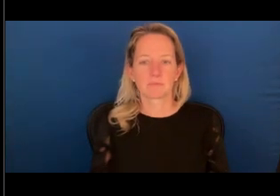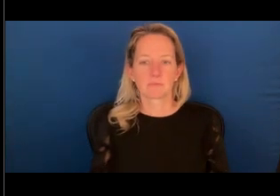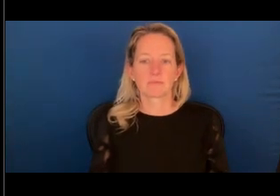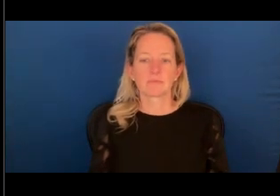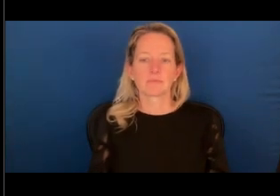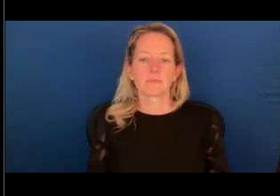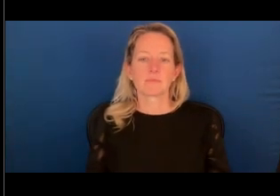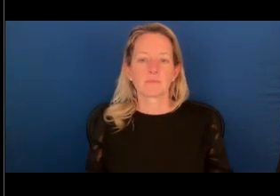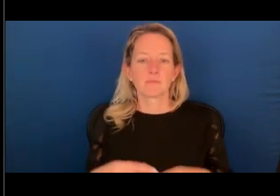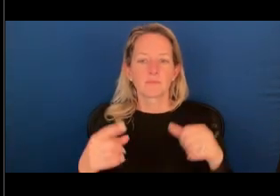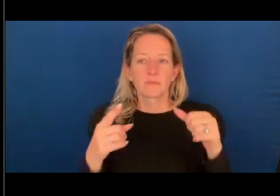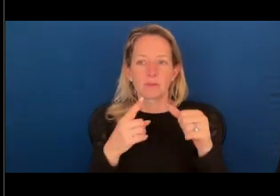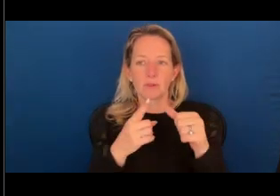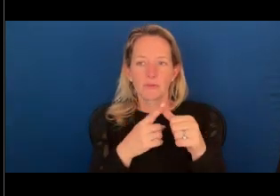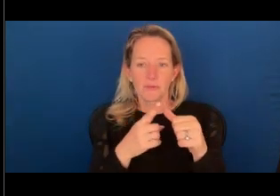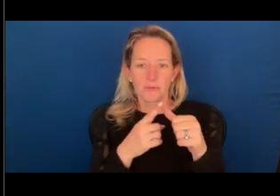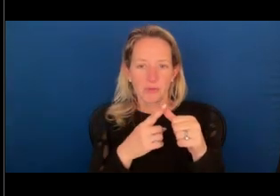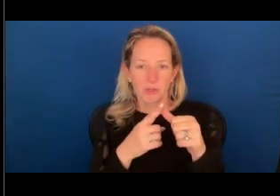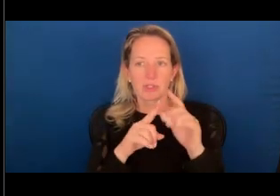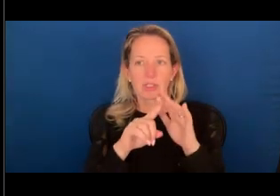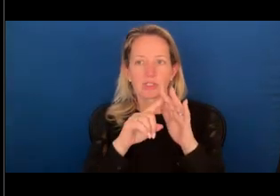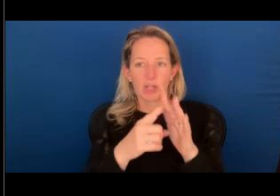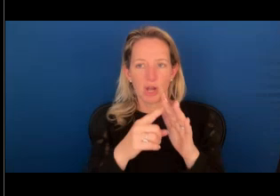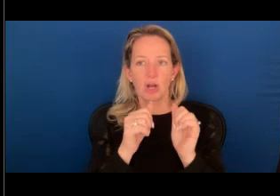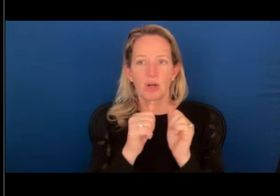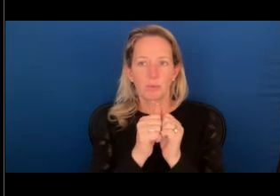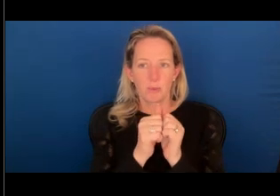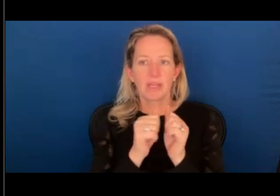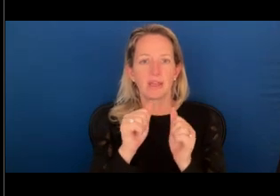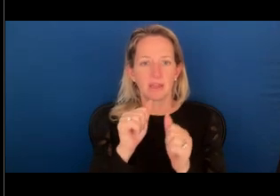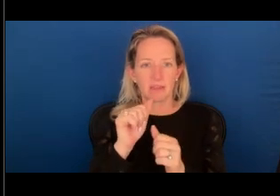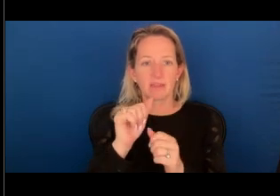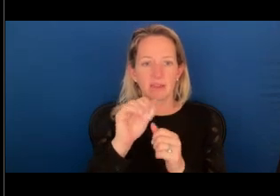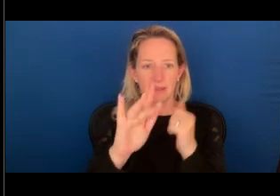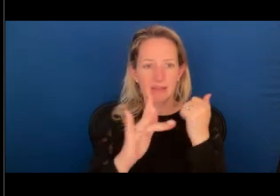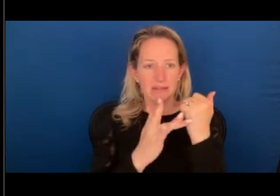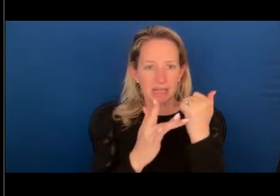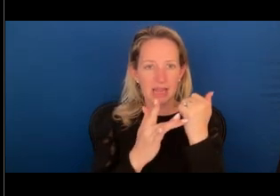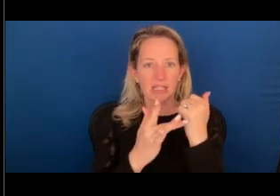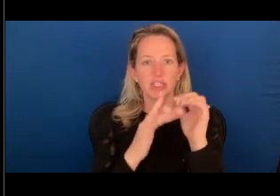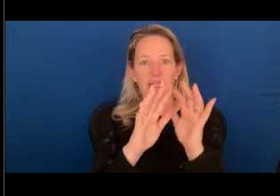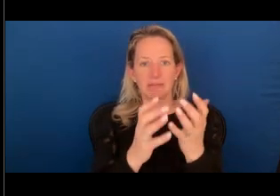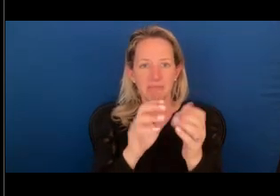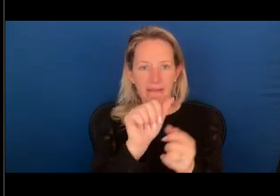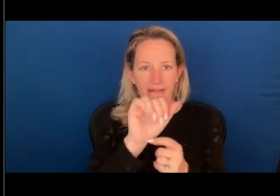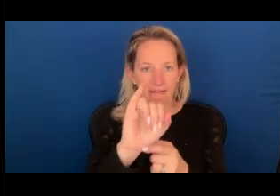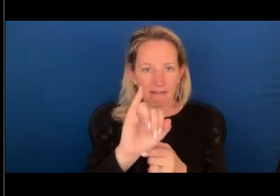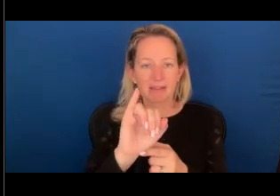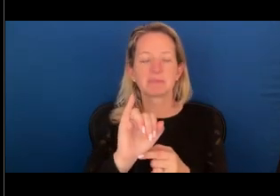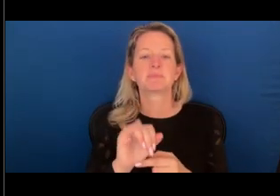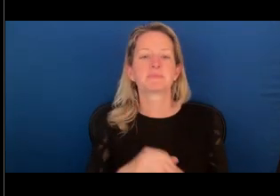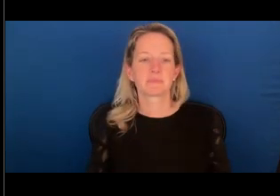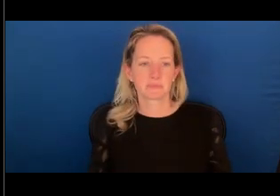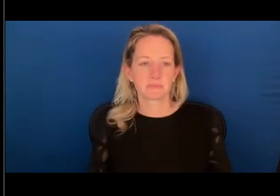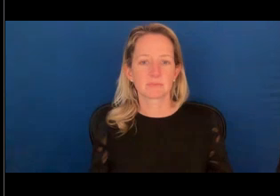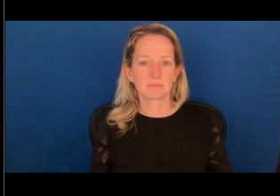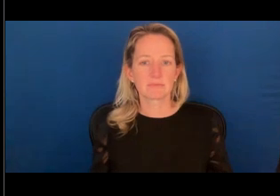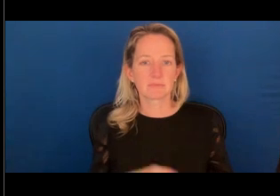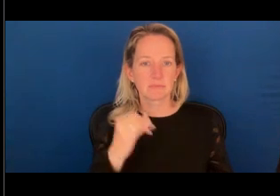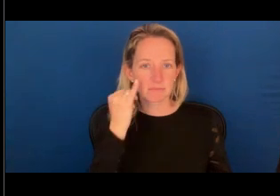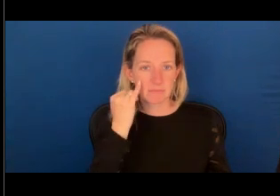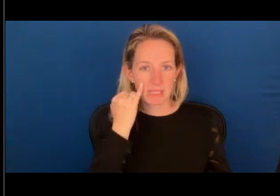characterization, and that is based on the AI. So if you hear AI, probably you're interested in, and then you are a bit worried about,